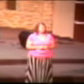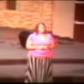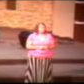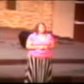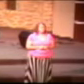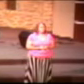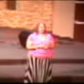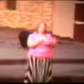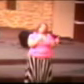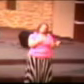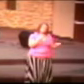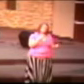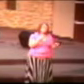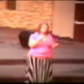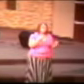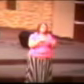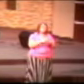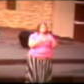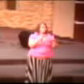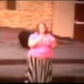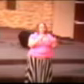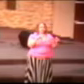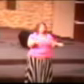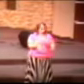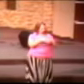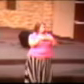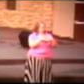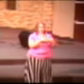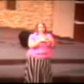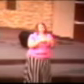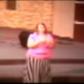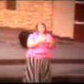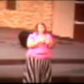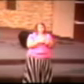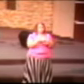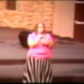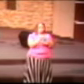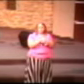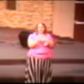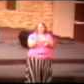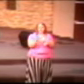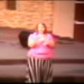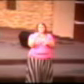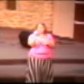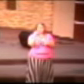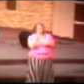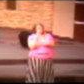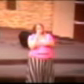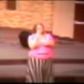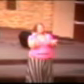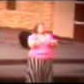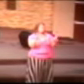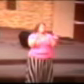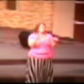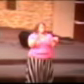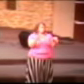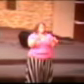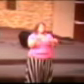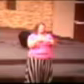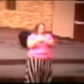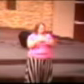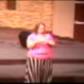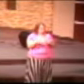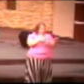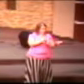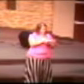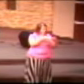When somebody has a milestone, like a wedding, or when somebody experiences the tragic loss of a family